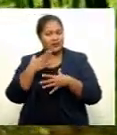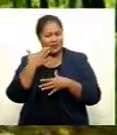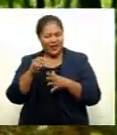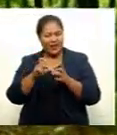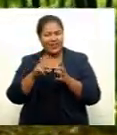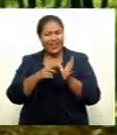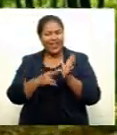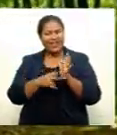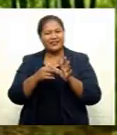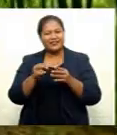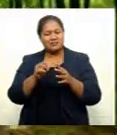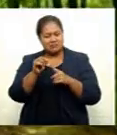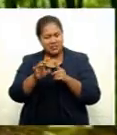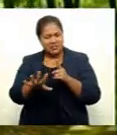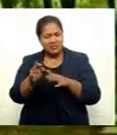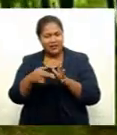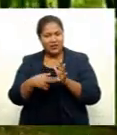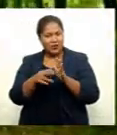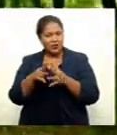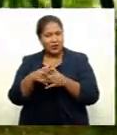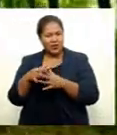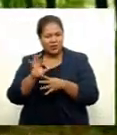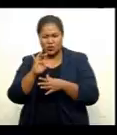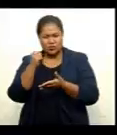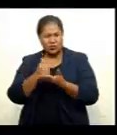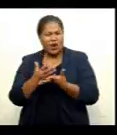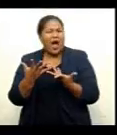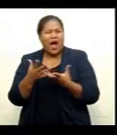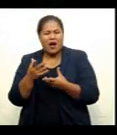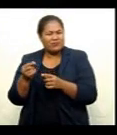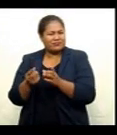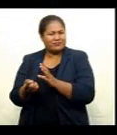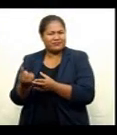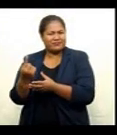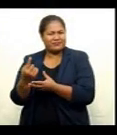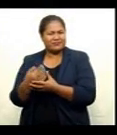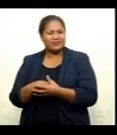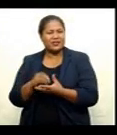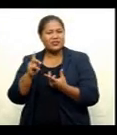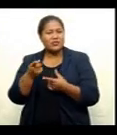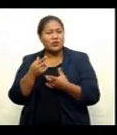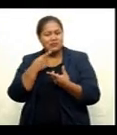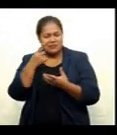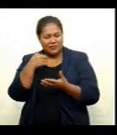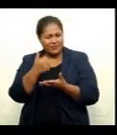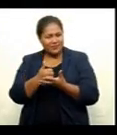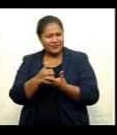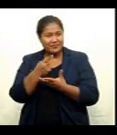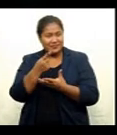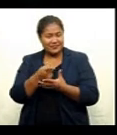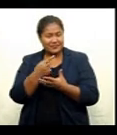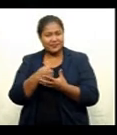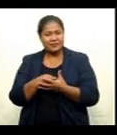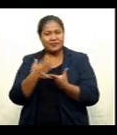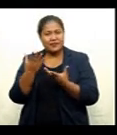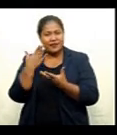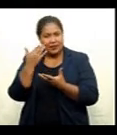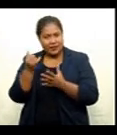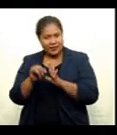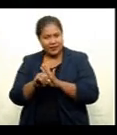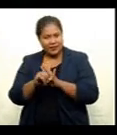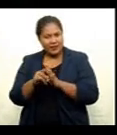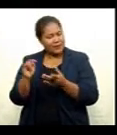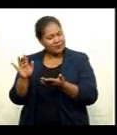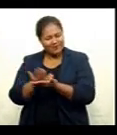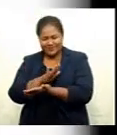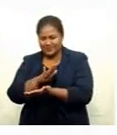Pacific Northwest, and they're still unsure of how they ever got there. The invasion prompted authorities to set up murder hornet traps and actively destroy any